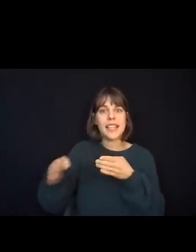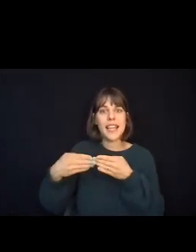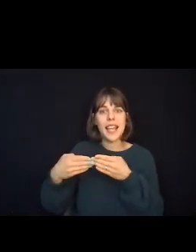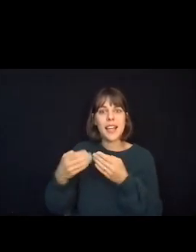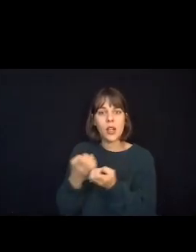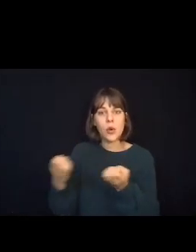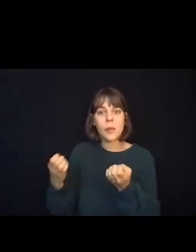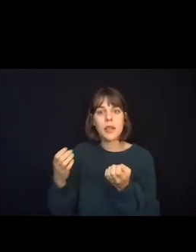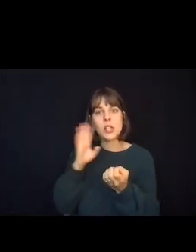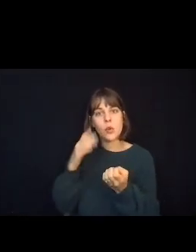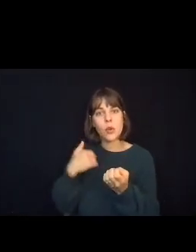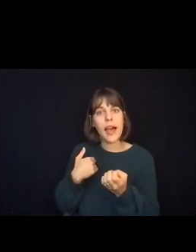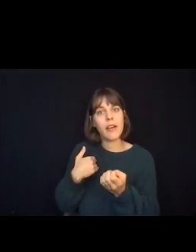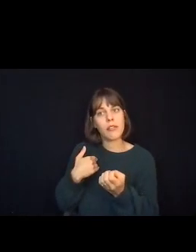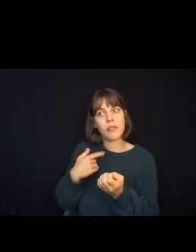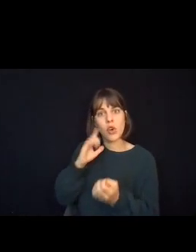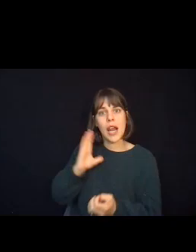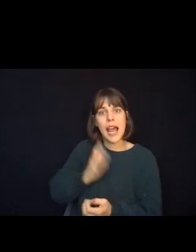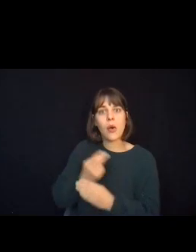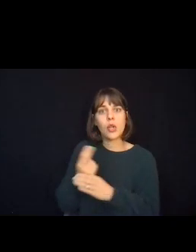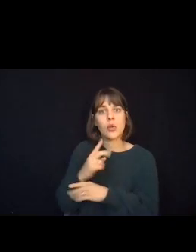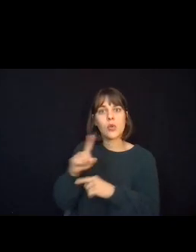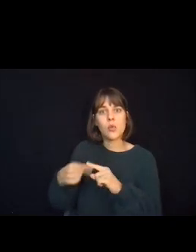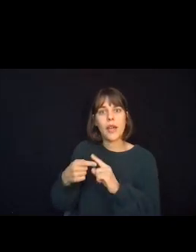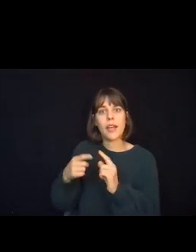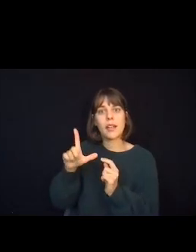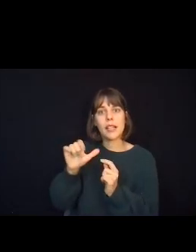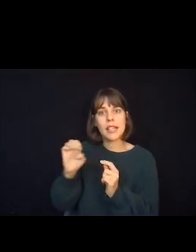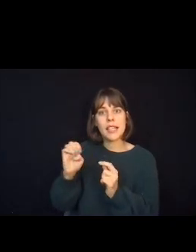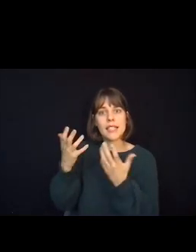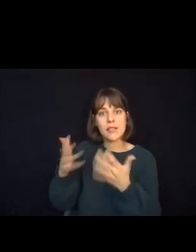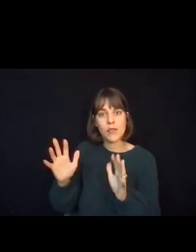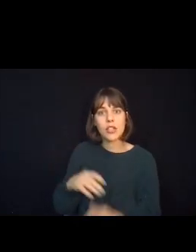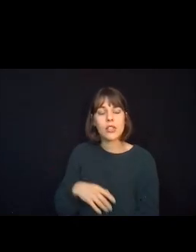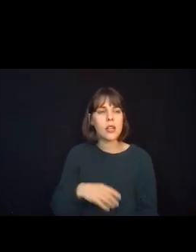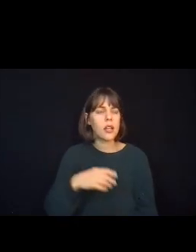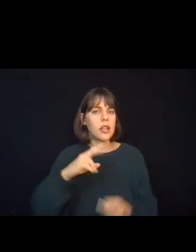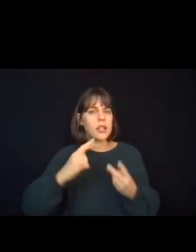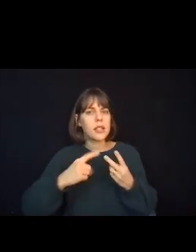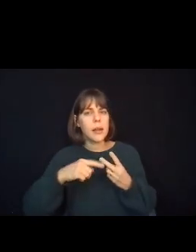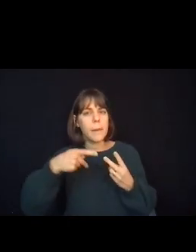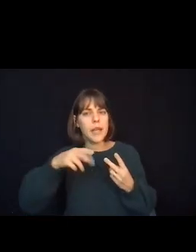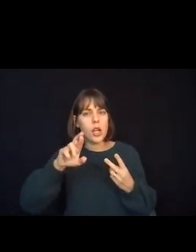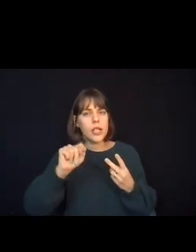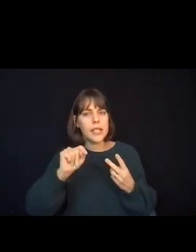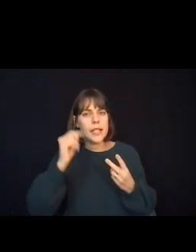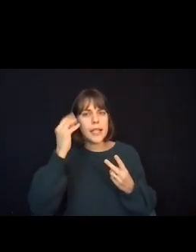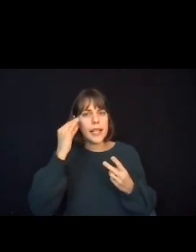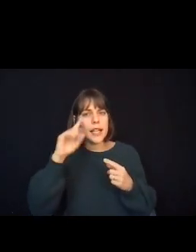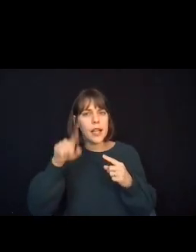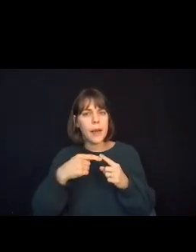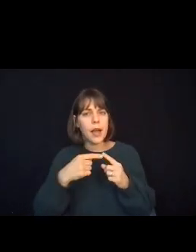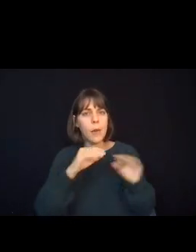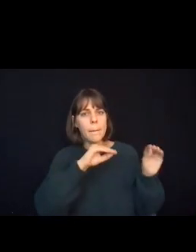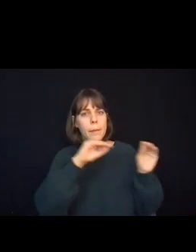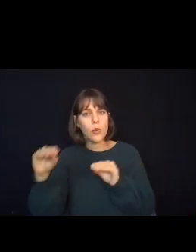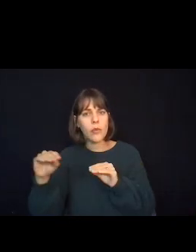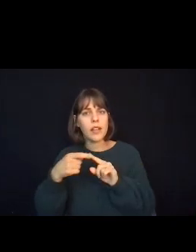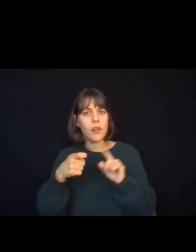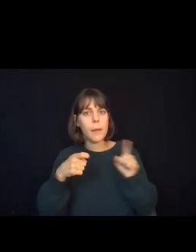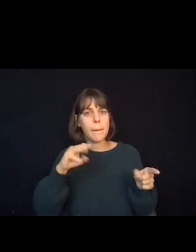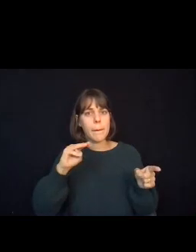sublease is completed. Is PRT considering moving its operations from Manchester